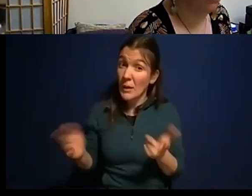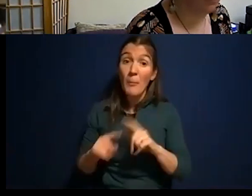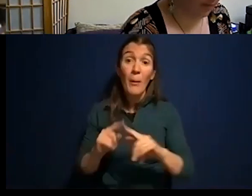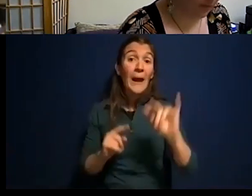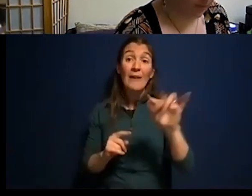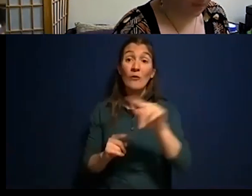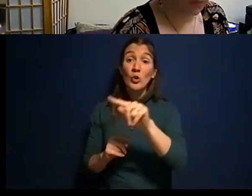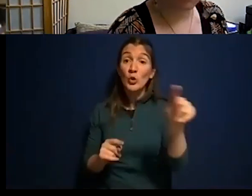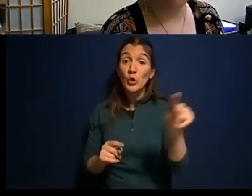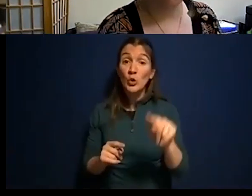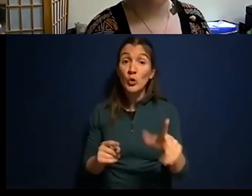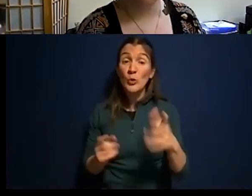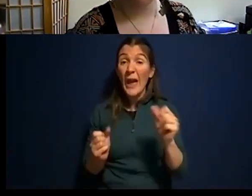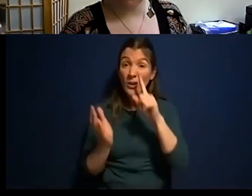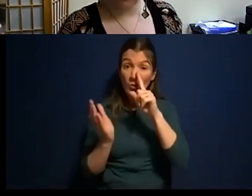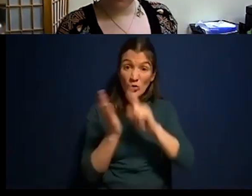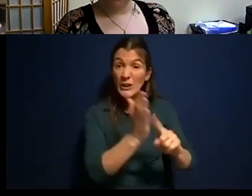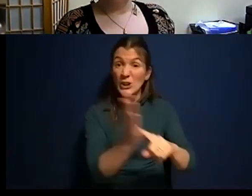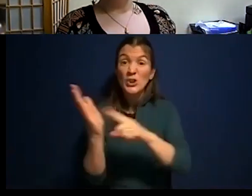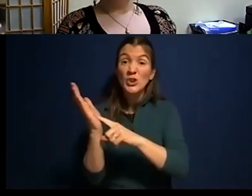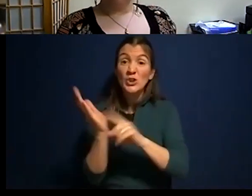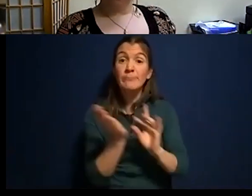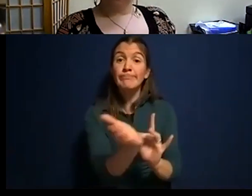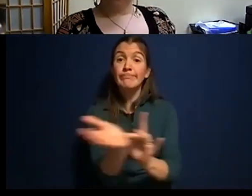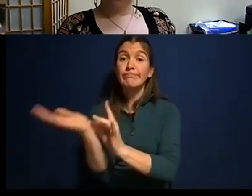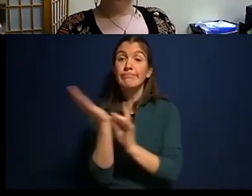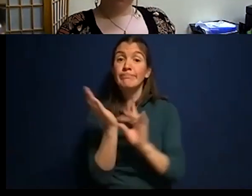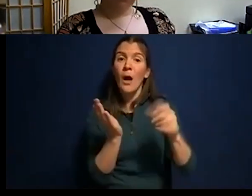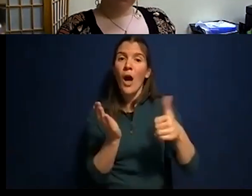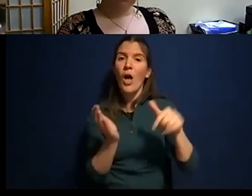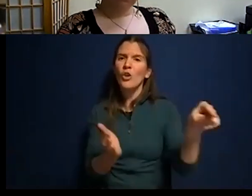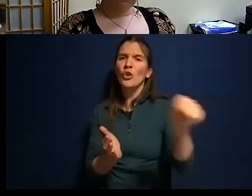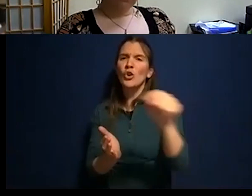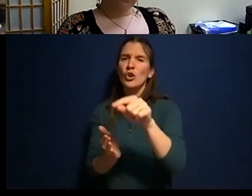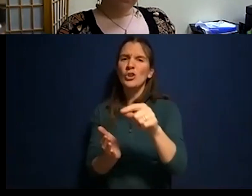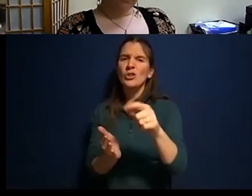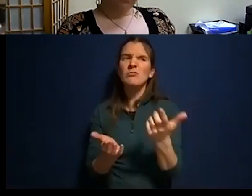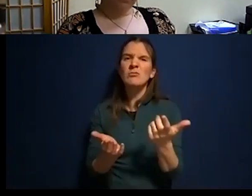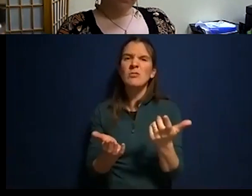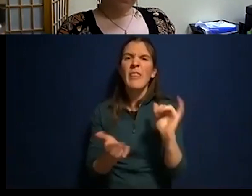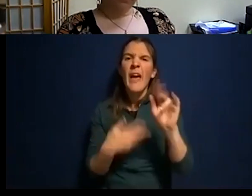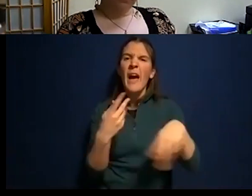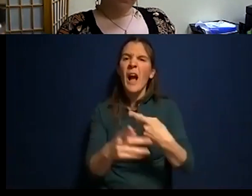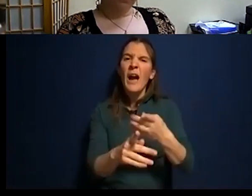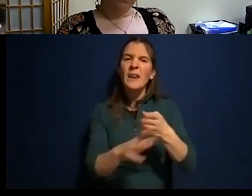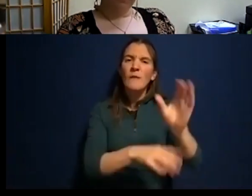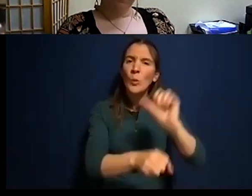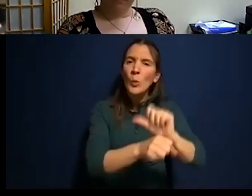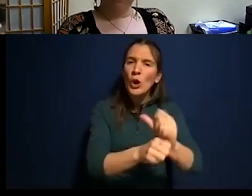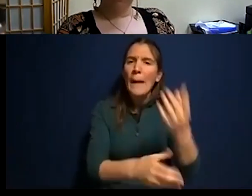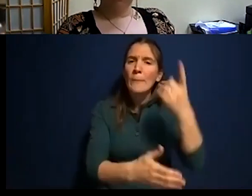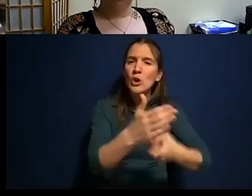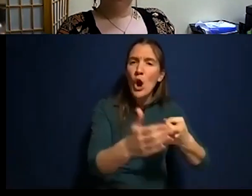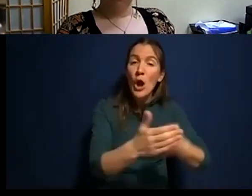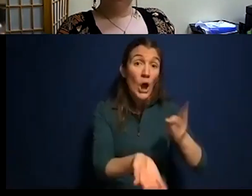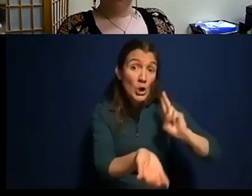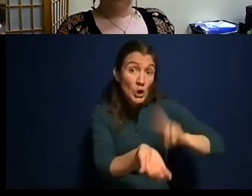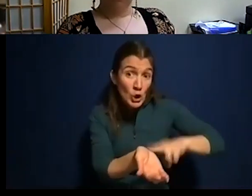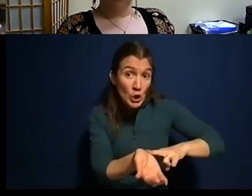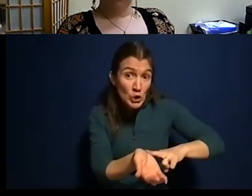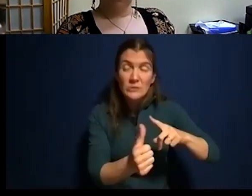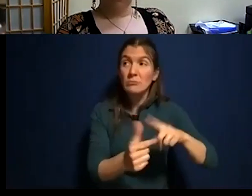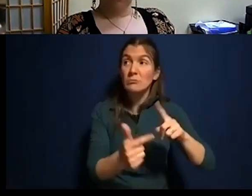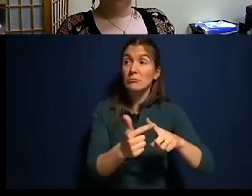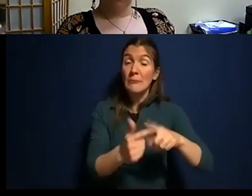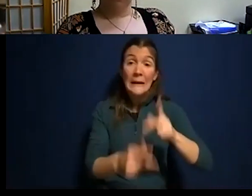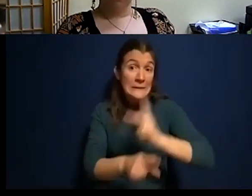do like a research or course analysis of areas of how much these type of cares cost, that might give you a better direction